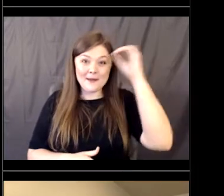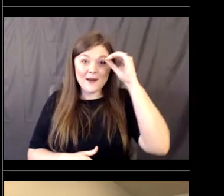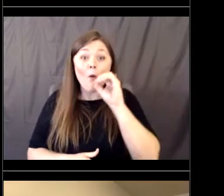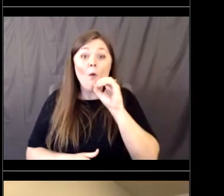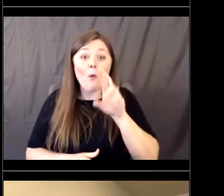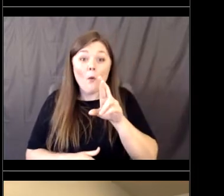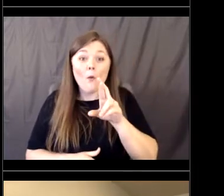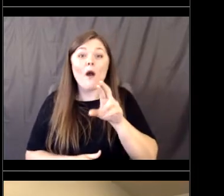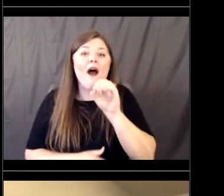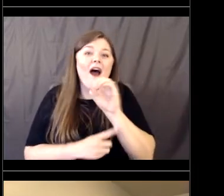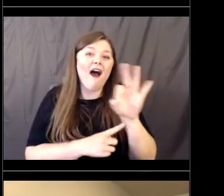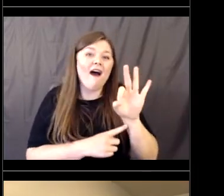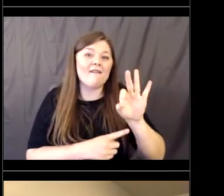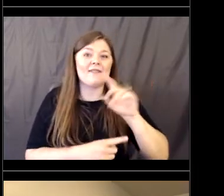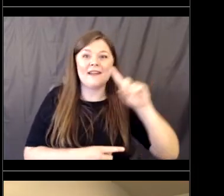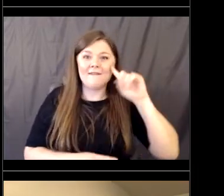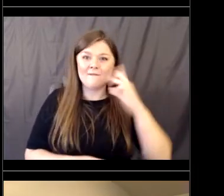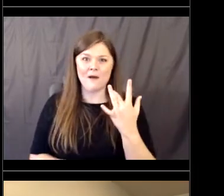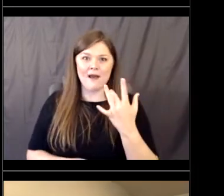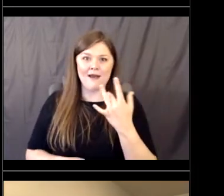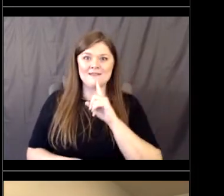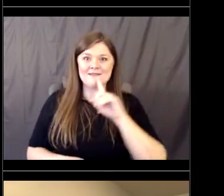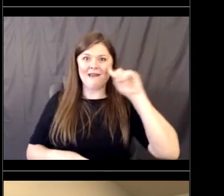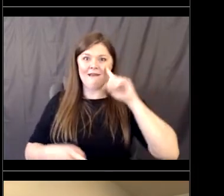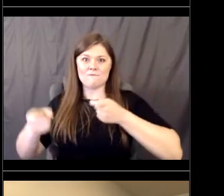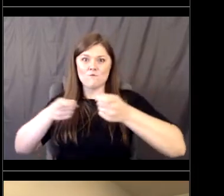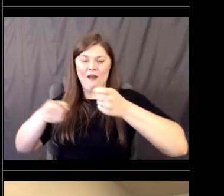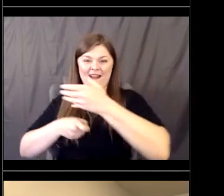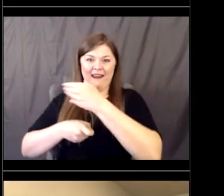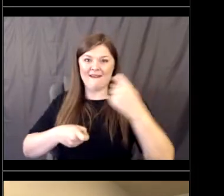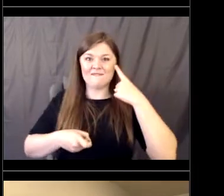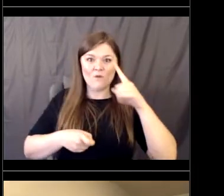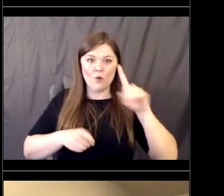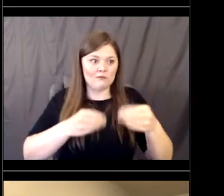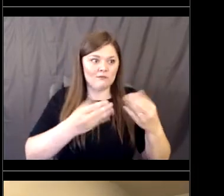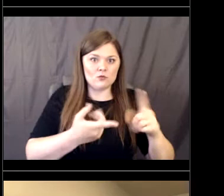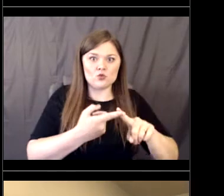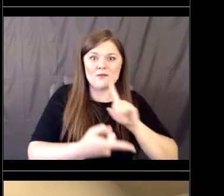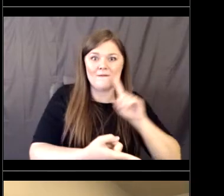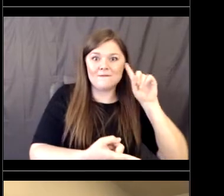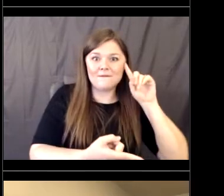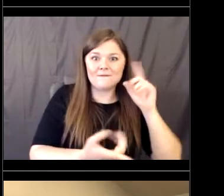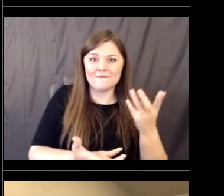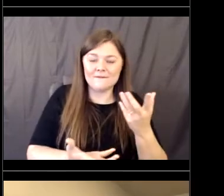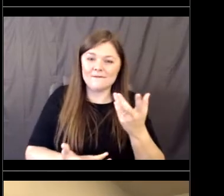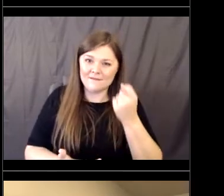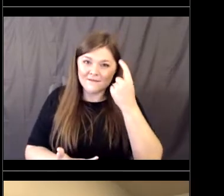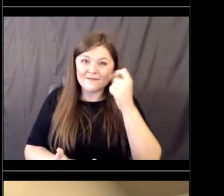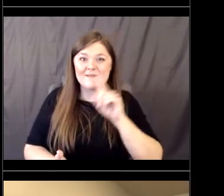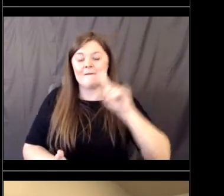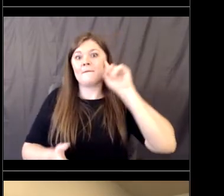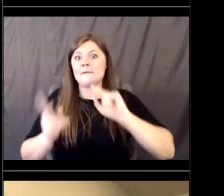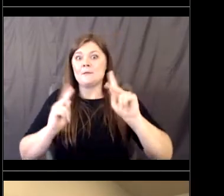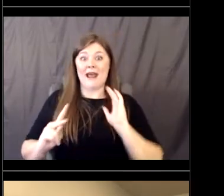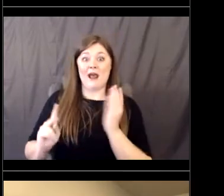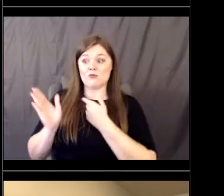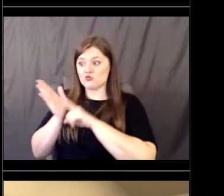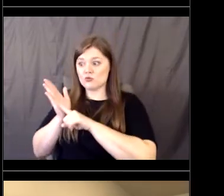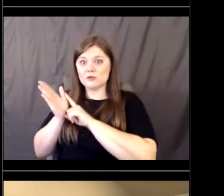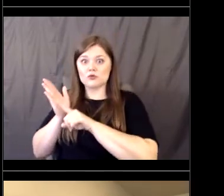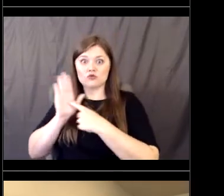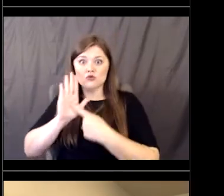because it's for deaf people by deaf people. And I think that's one of the big conclusions of our research is that deaf people need to be included entirely